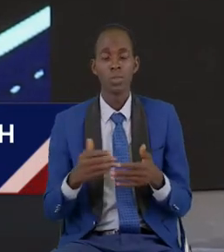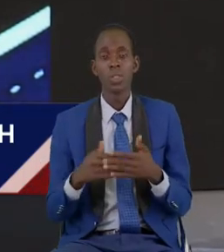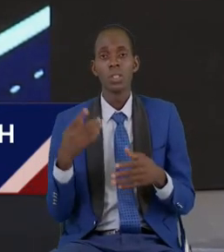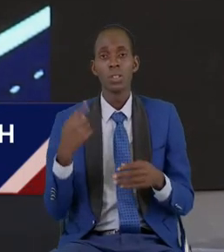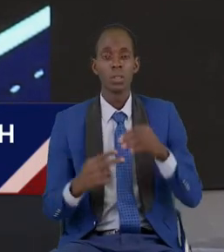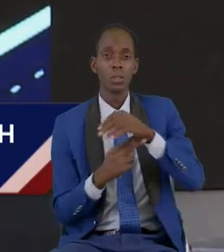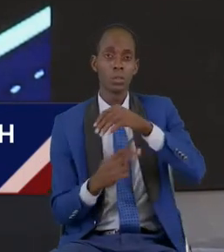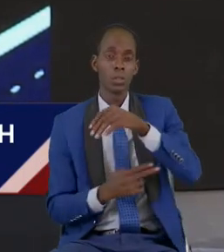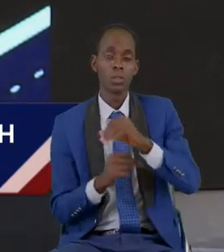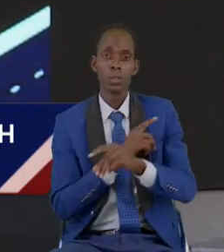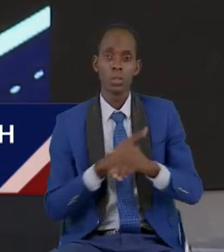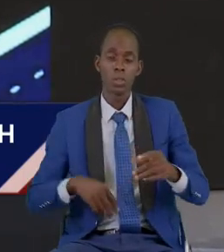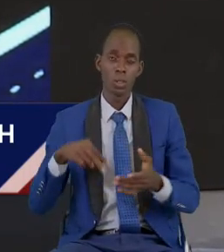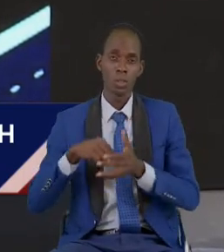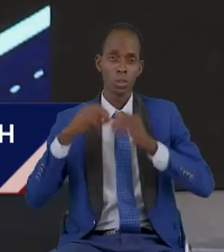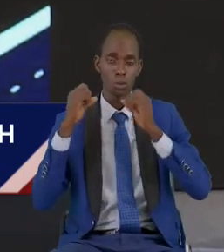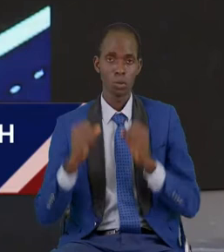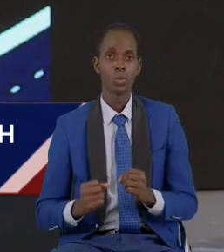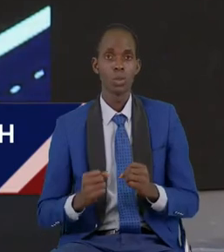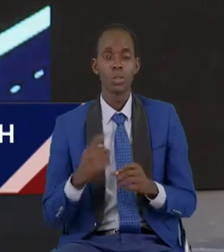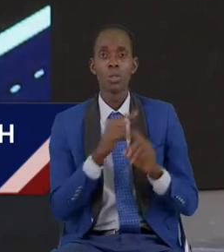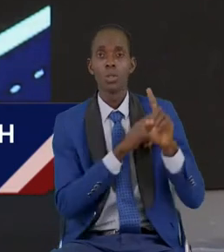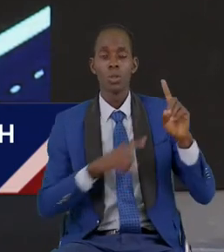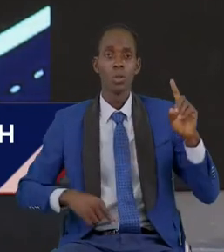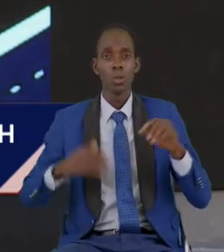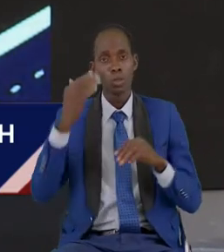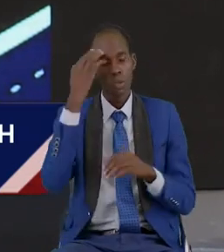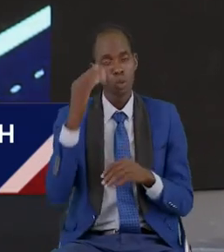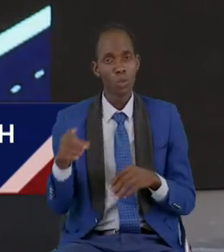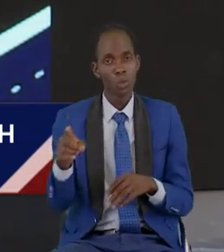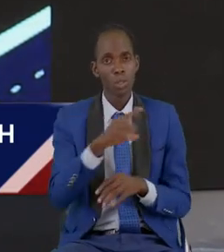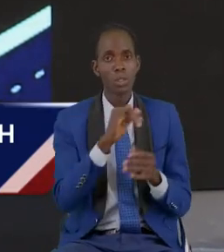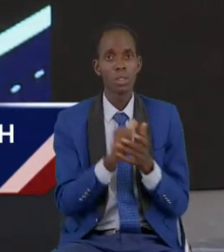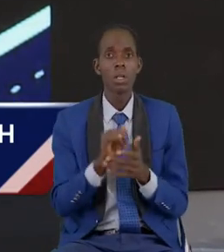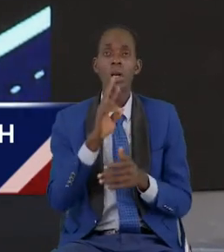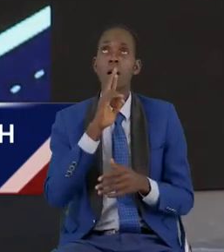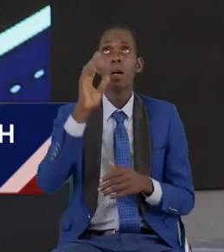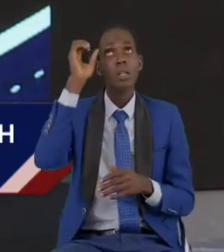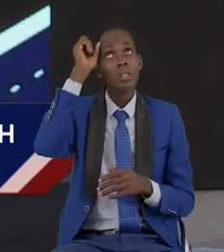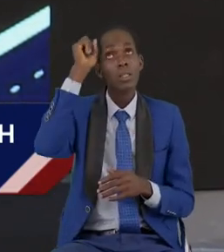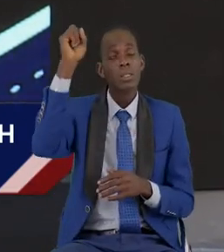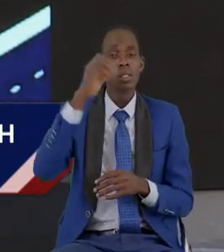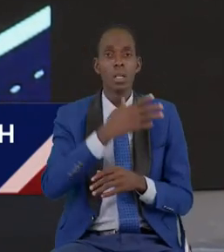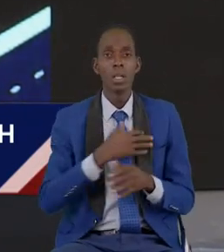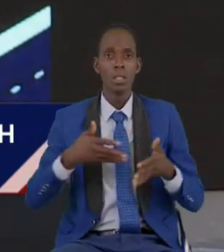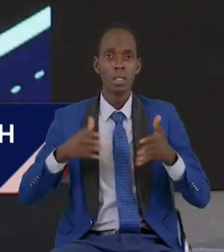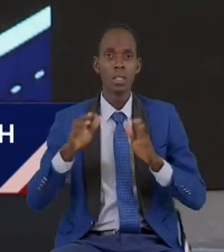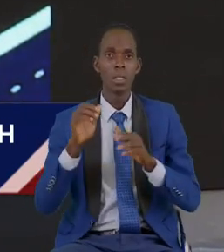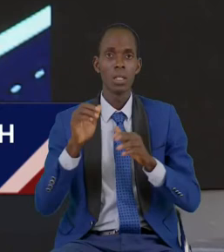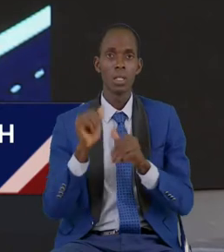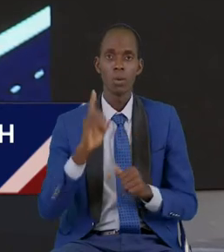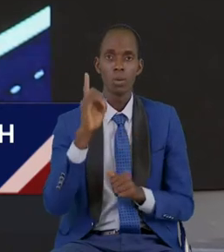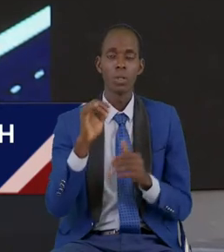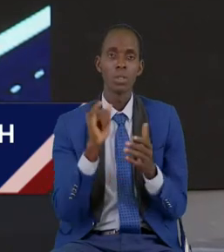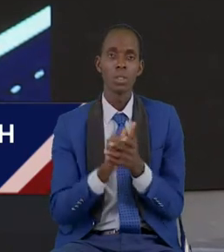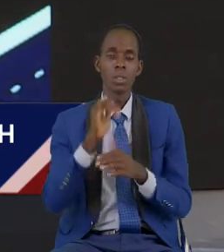the Lord knoweth them that are his, and let everyone that nameth the